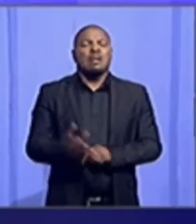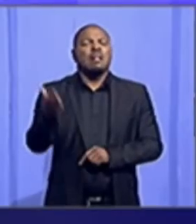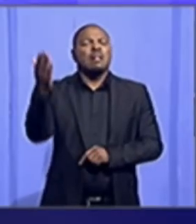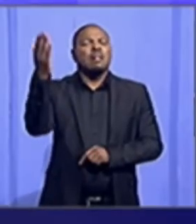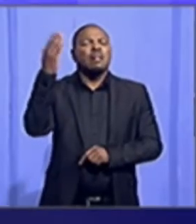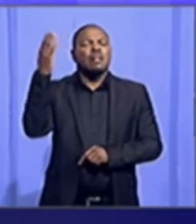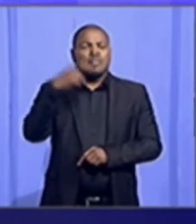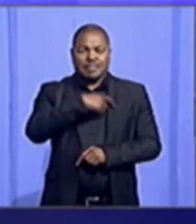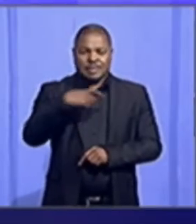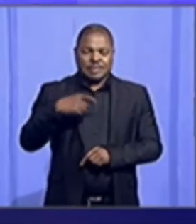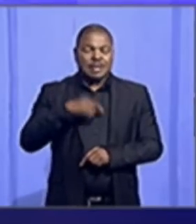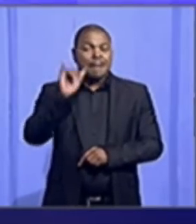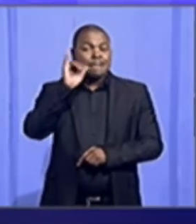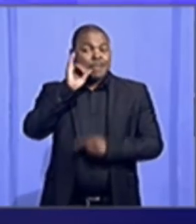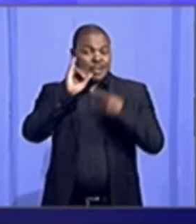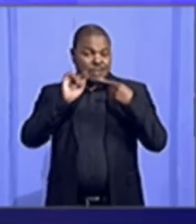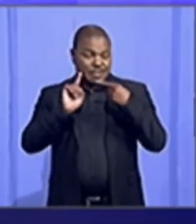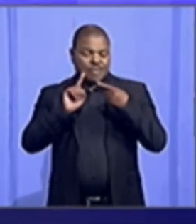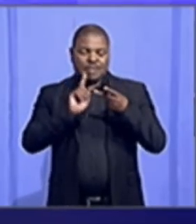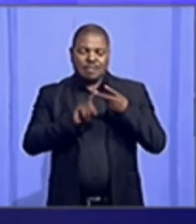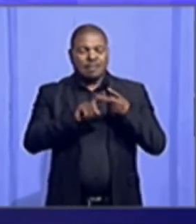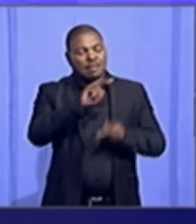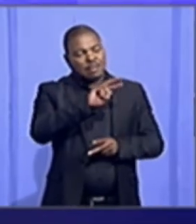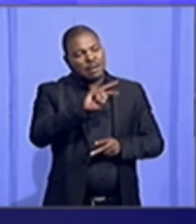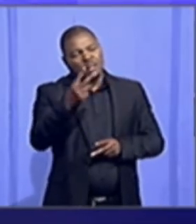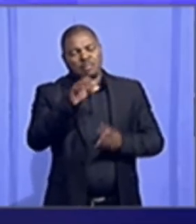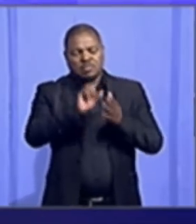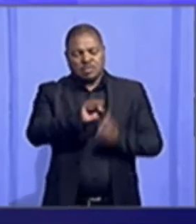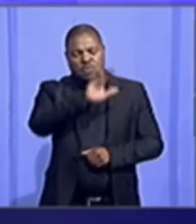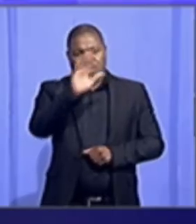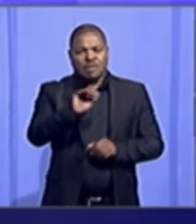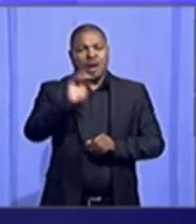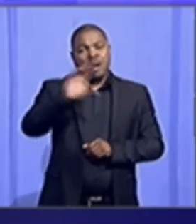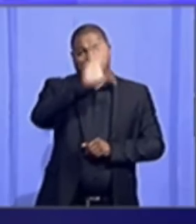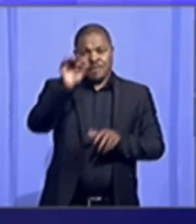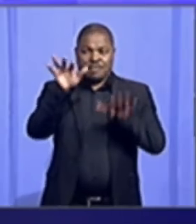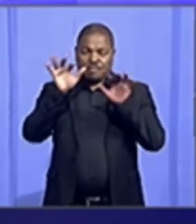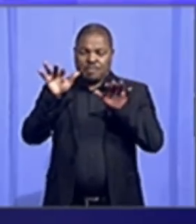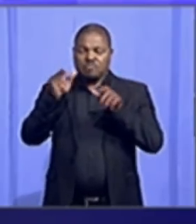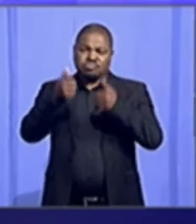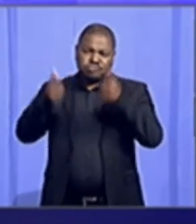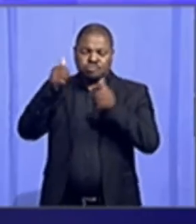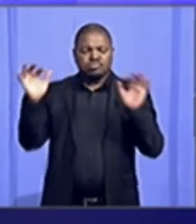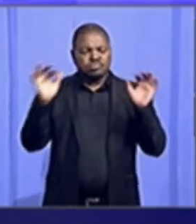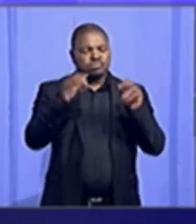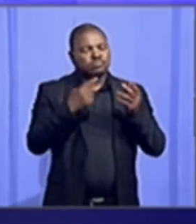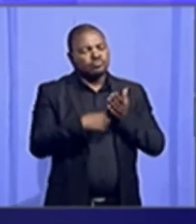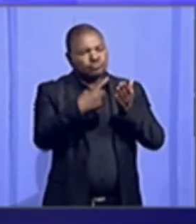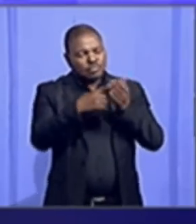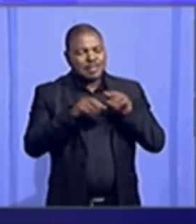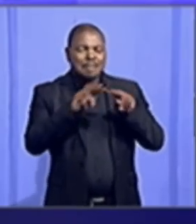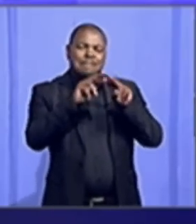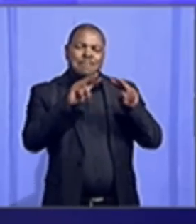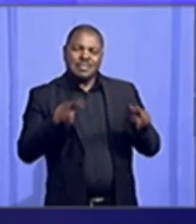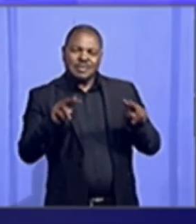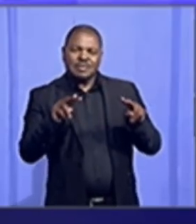Mopresidente wa mehleng Thabo Mbeki le baetapele ba bang ba Afrika banka karolo ditherisanong tsa kgotso le botsitso